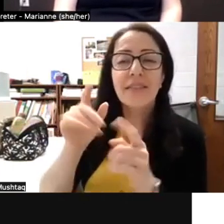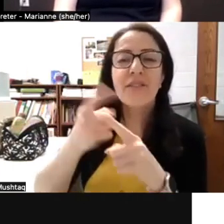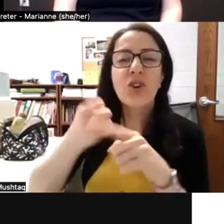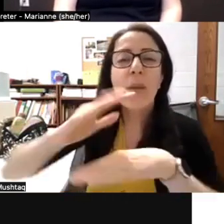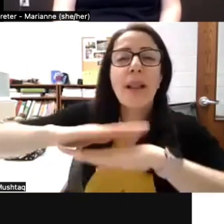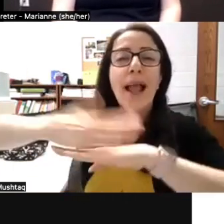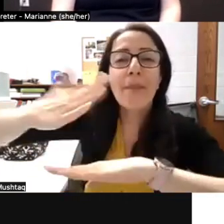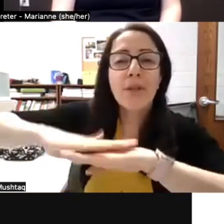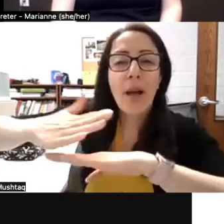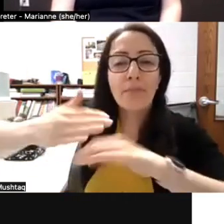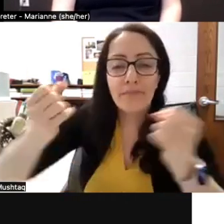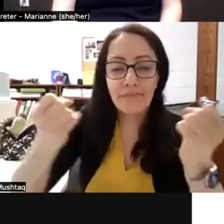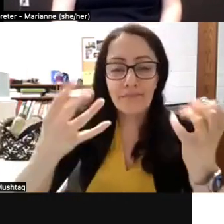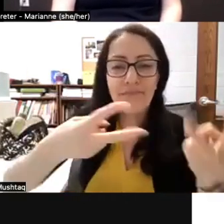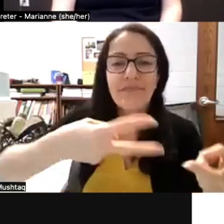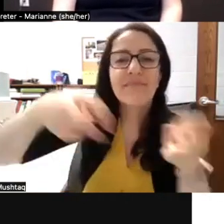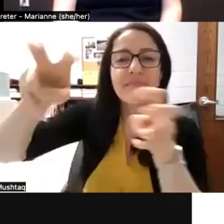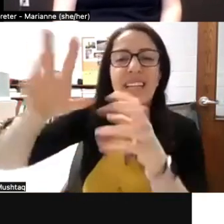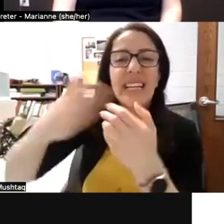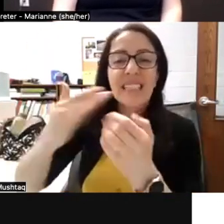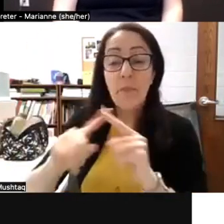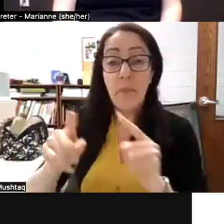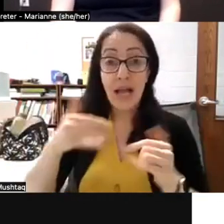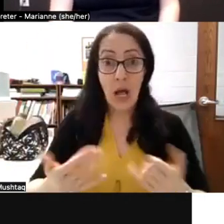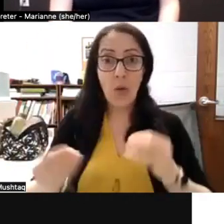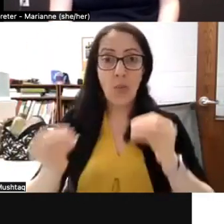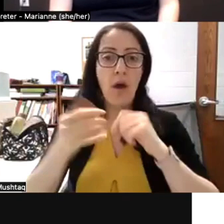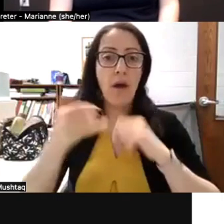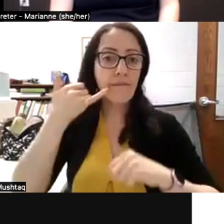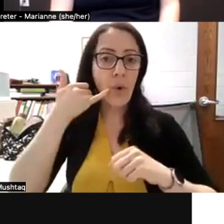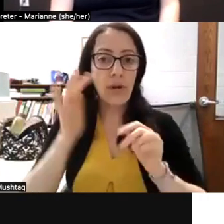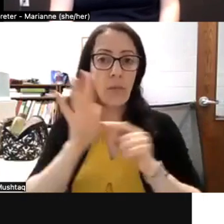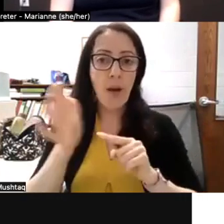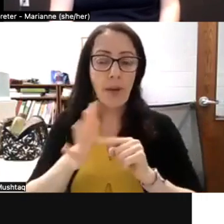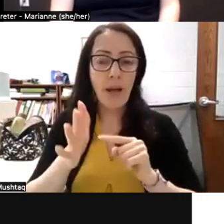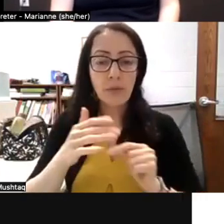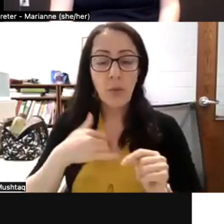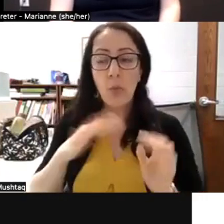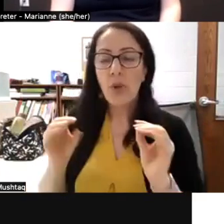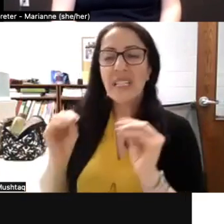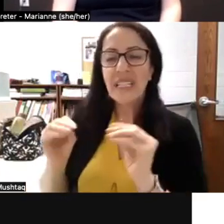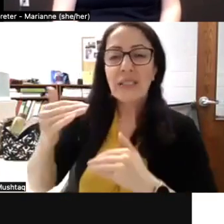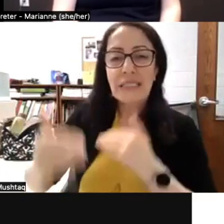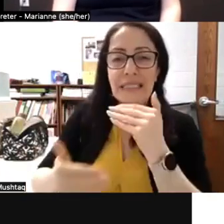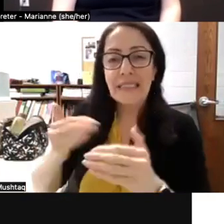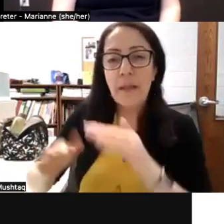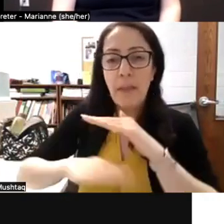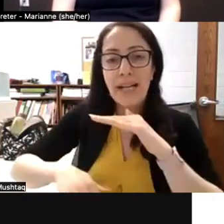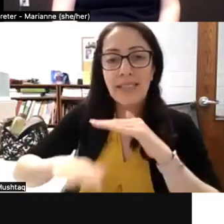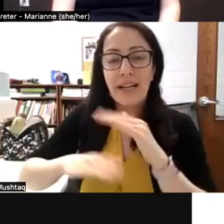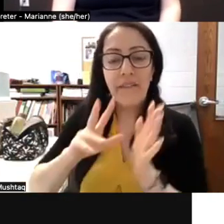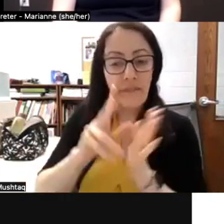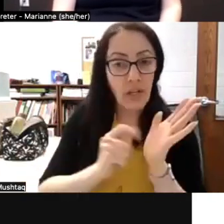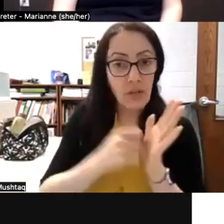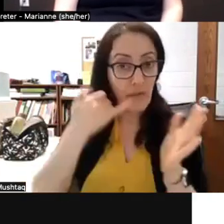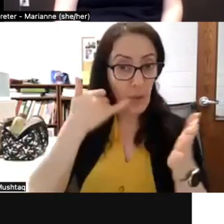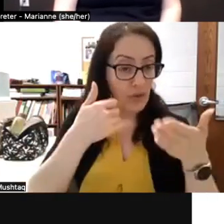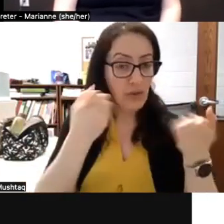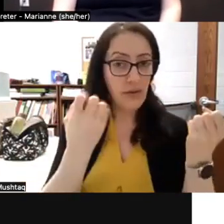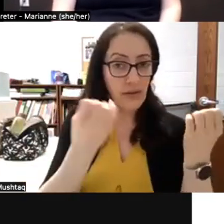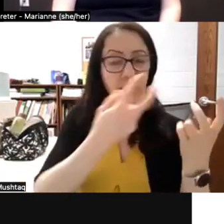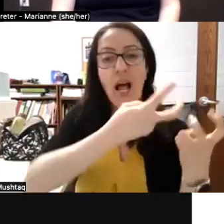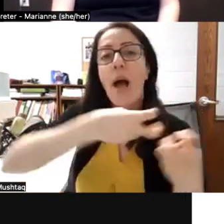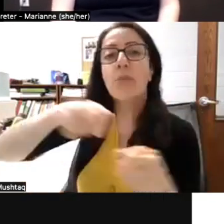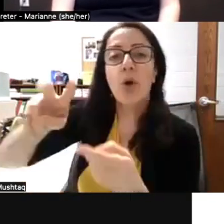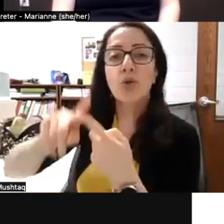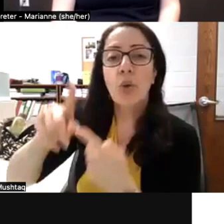suits videos. But the video they made from whatever back in 2017, they made with their laptop, but now a lot of